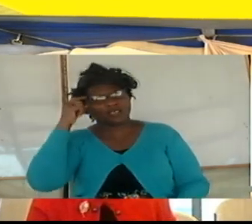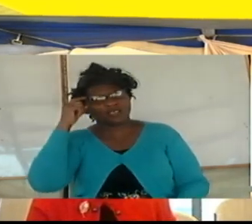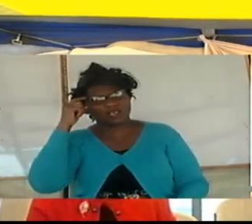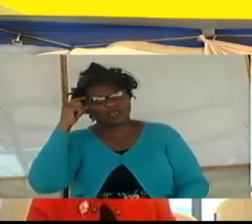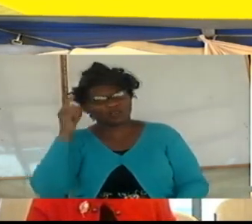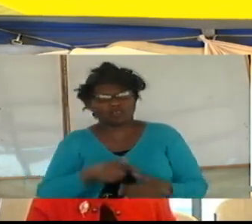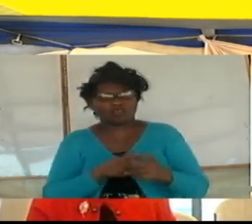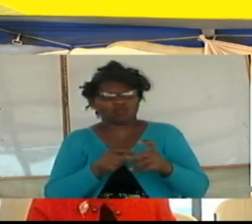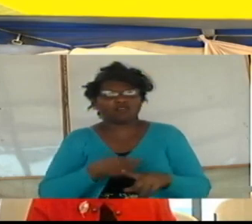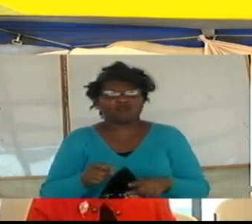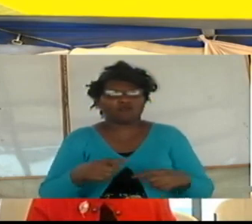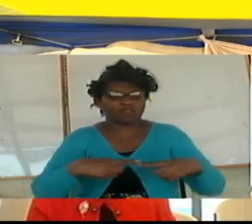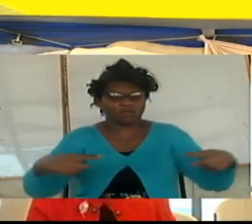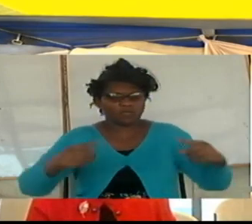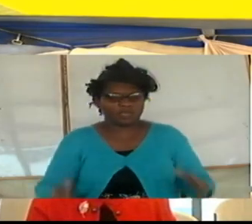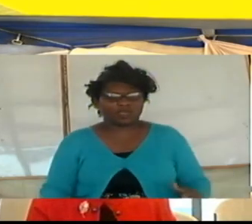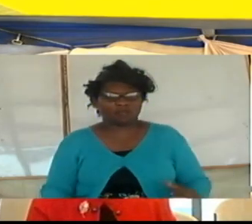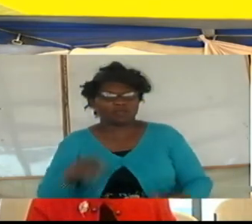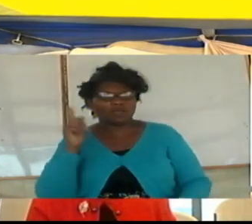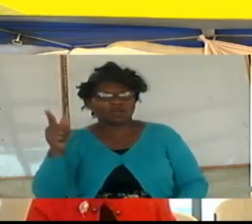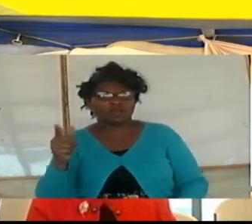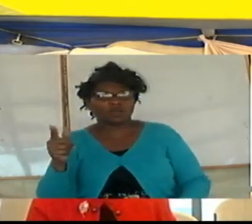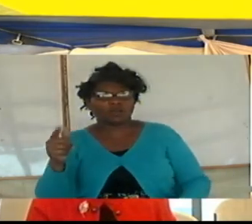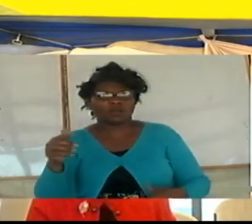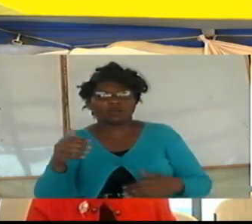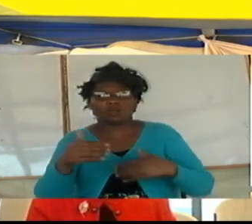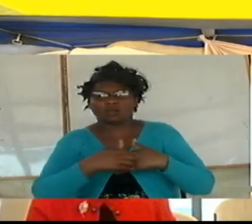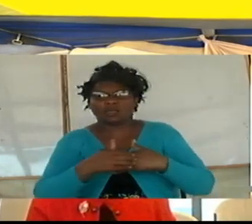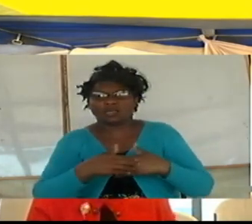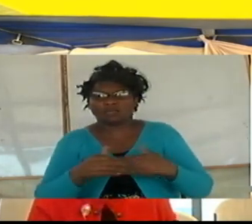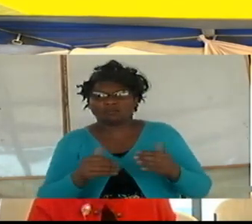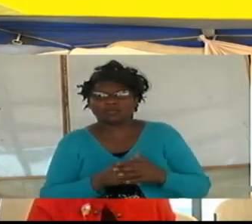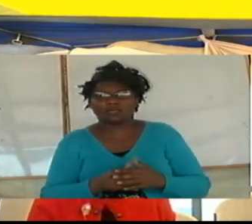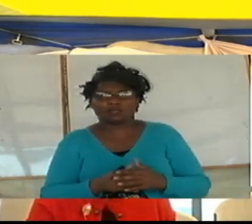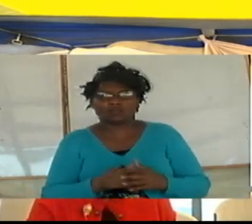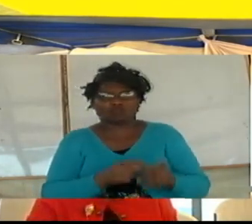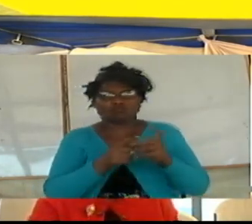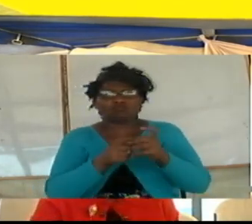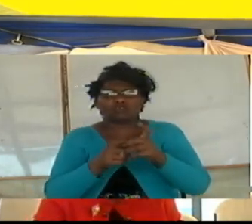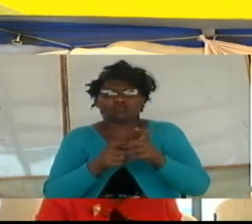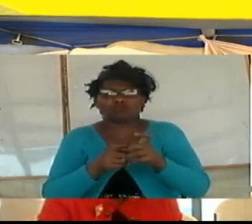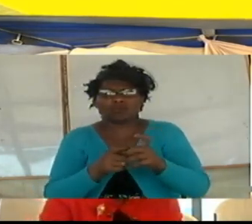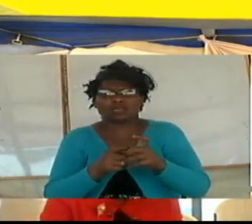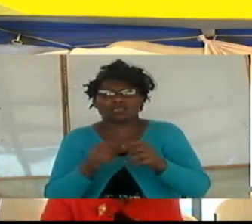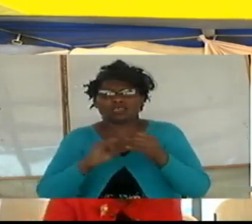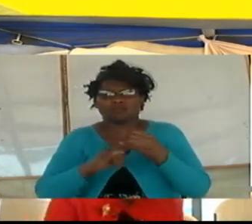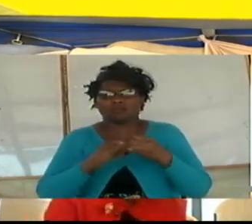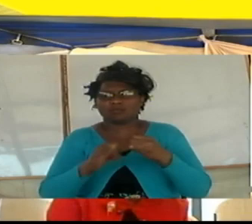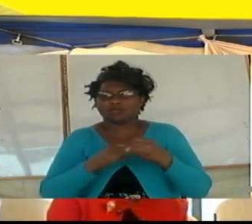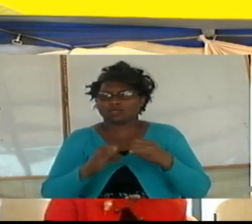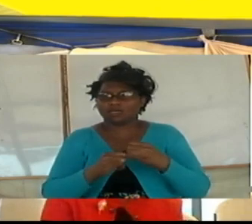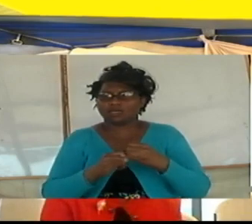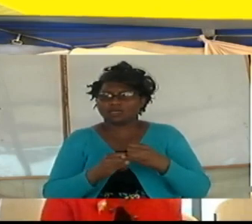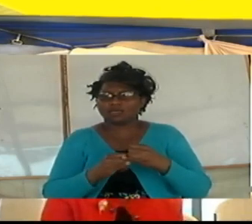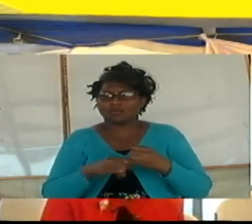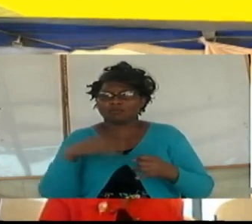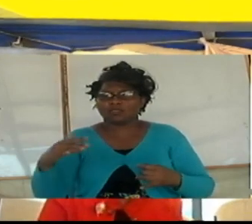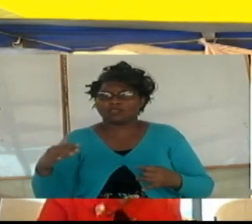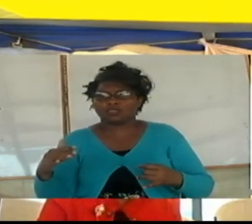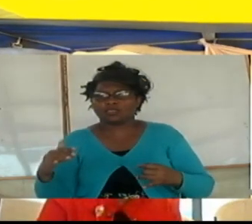and stuff like that. I looked behind me and it was him that pursuing me with the knife, same way. You know, and things started to get real at that